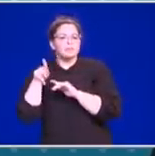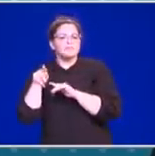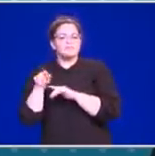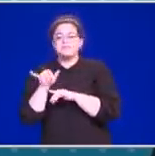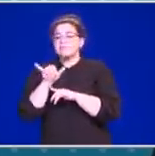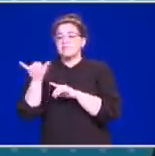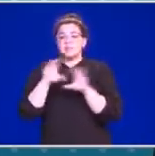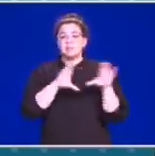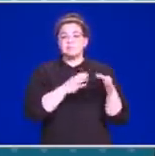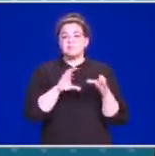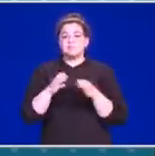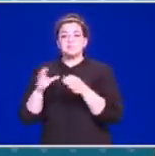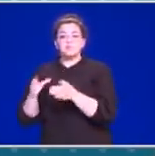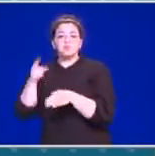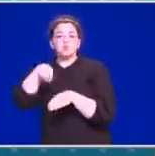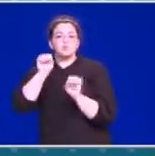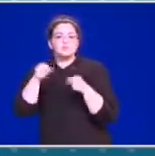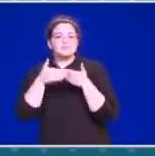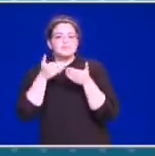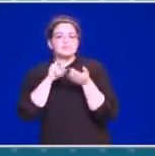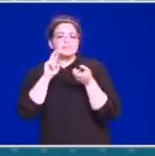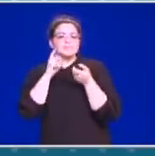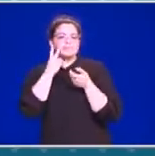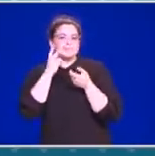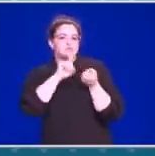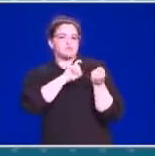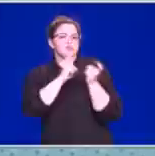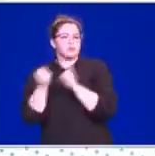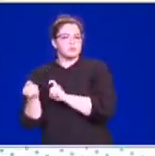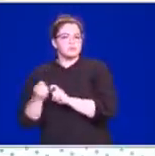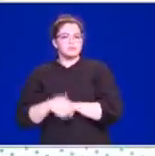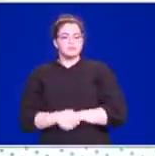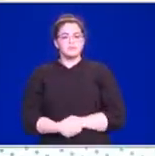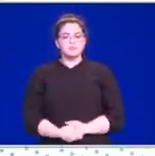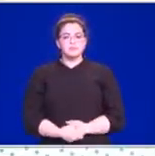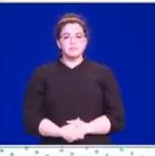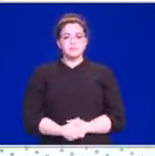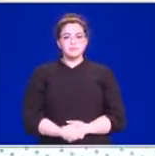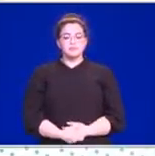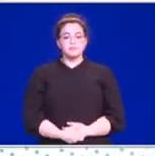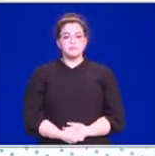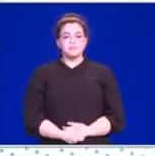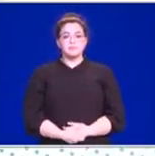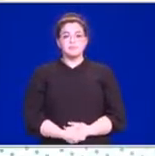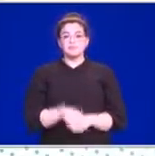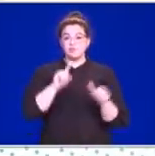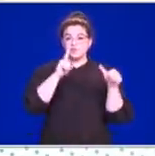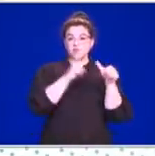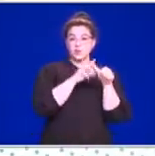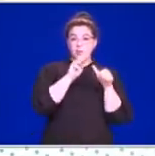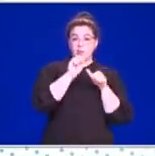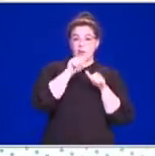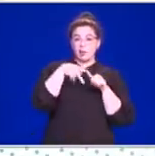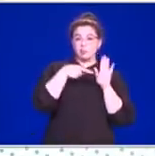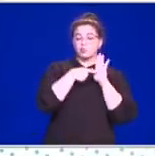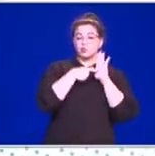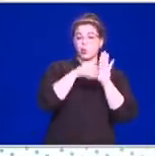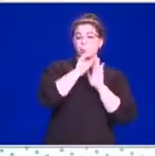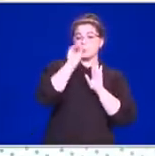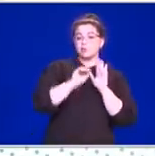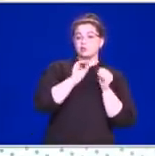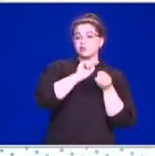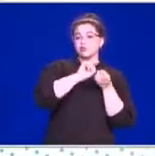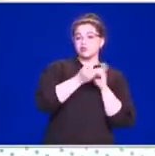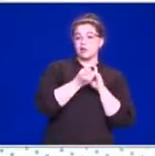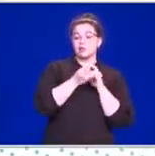same classes, so you can easily see how patterns have changed over time. This first map shows percent change in